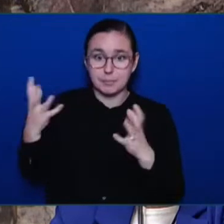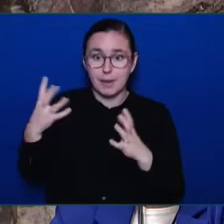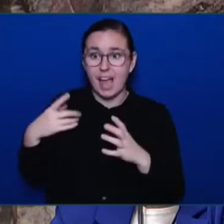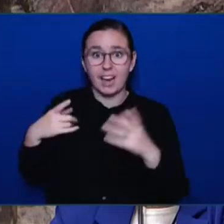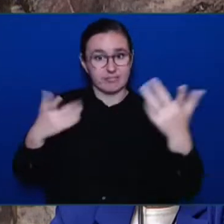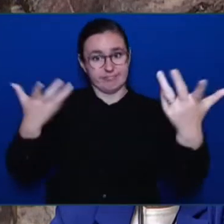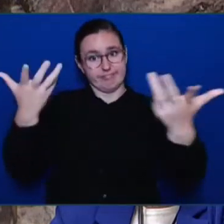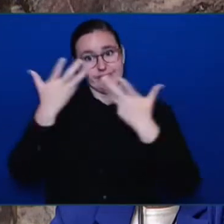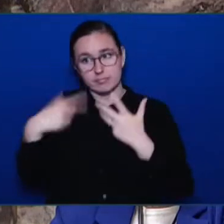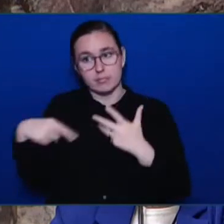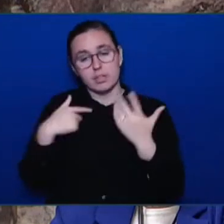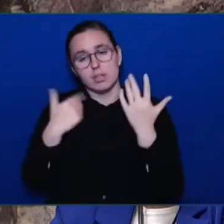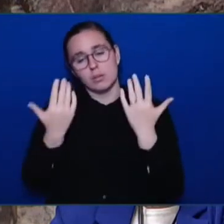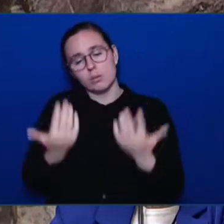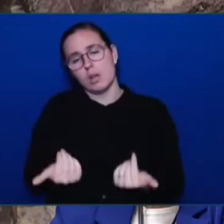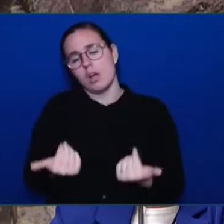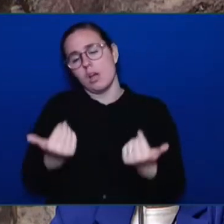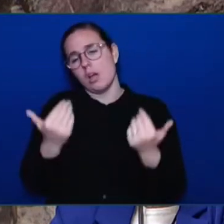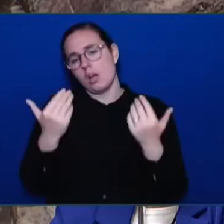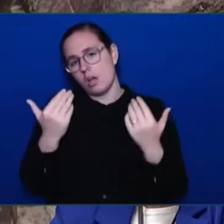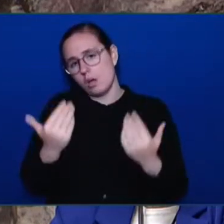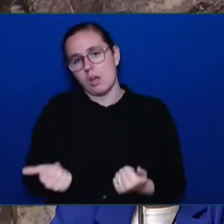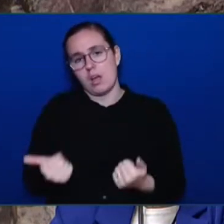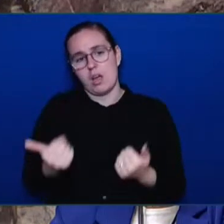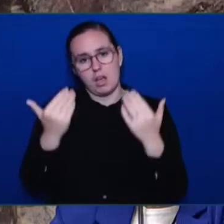the legacy of this minister and this government.